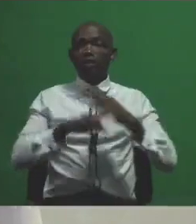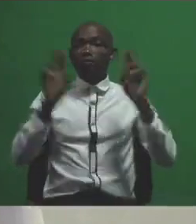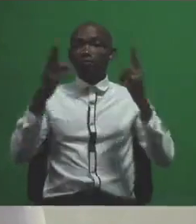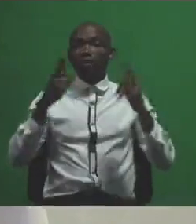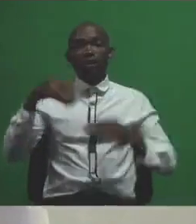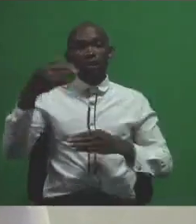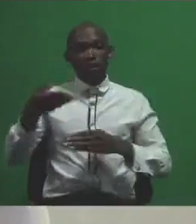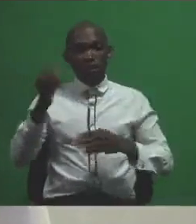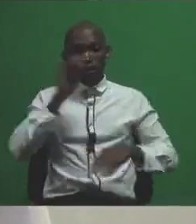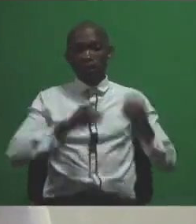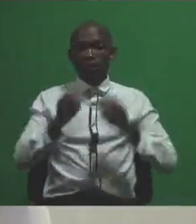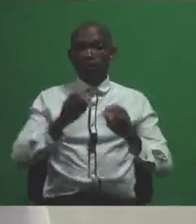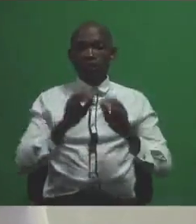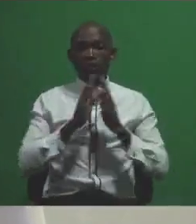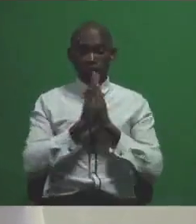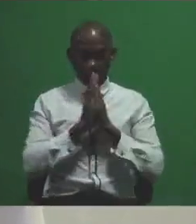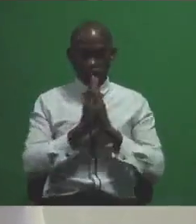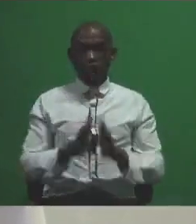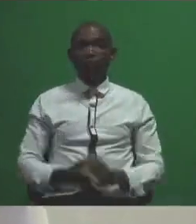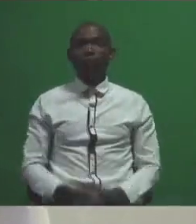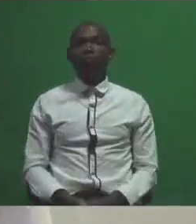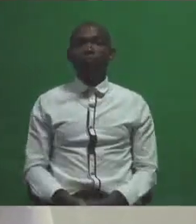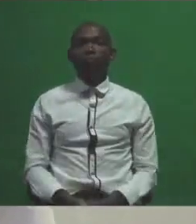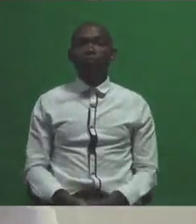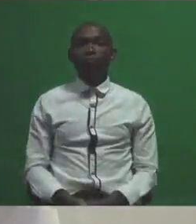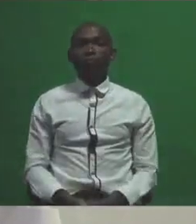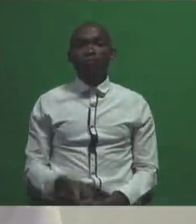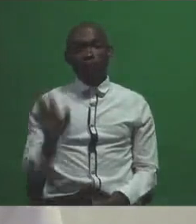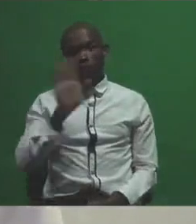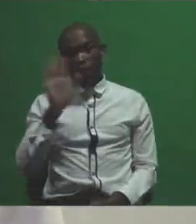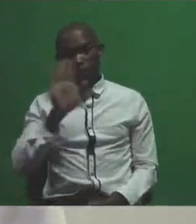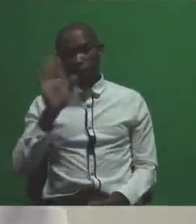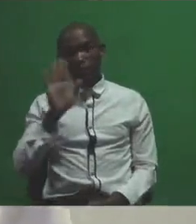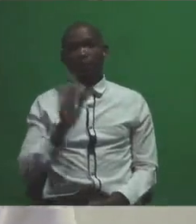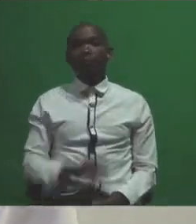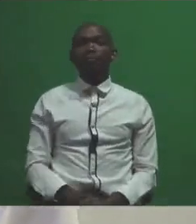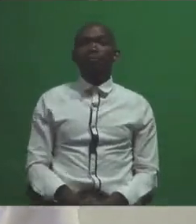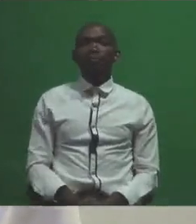session. Thank you for participating. Bye-bye.